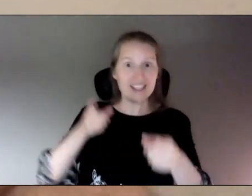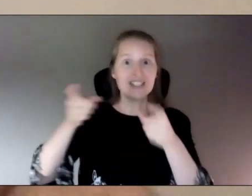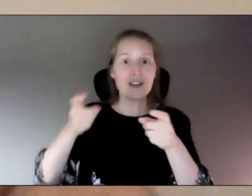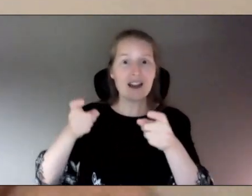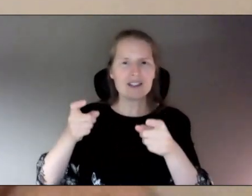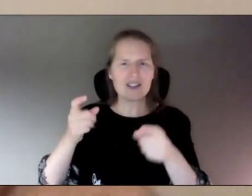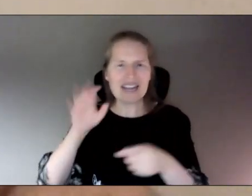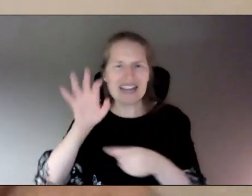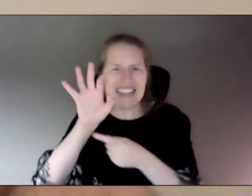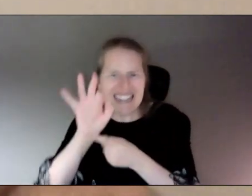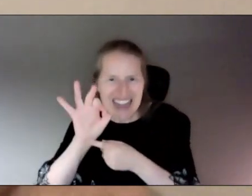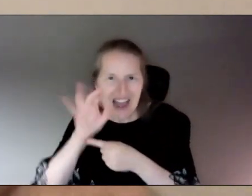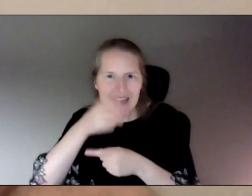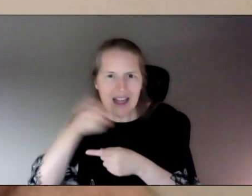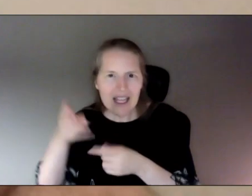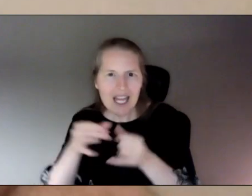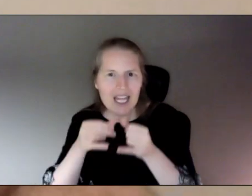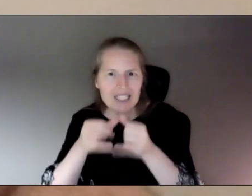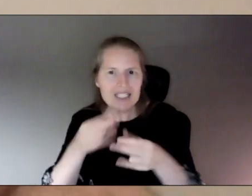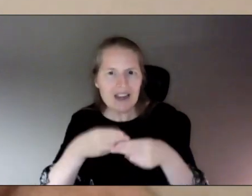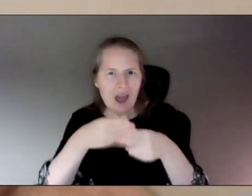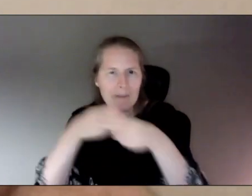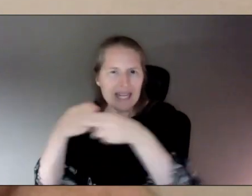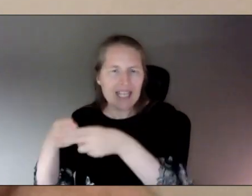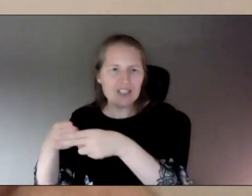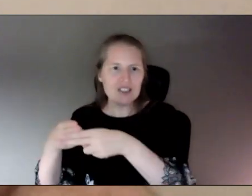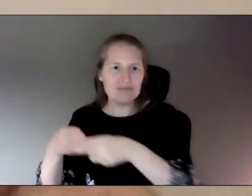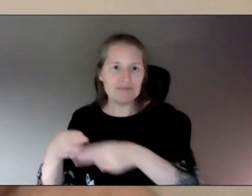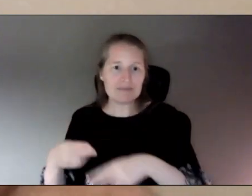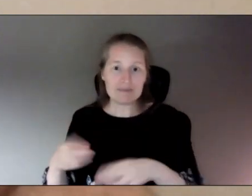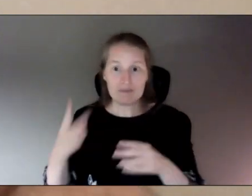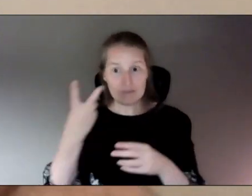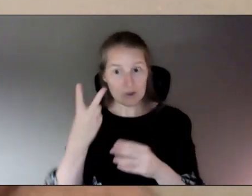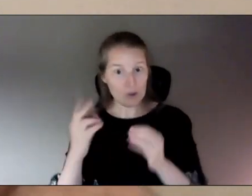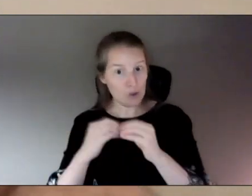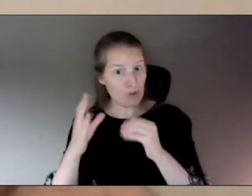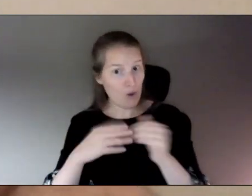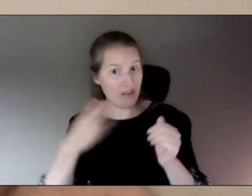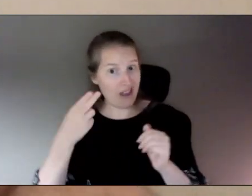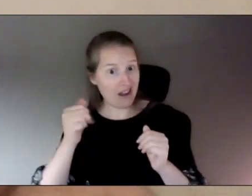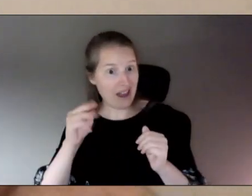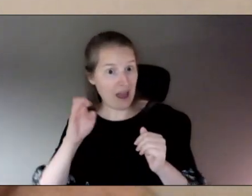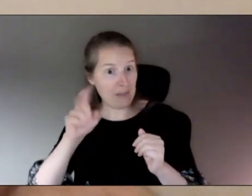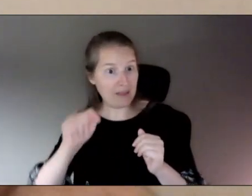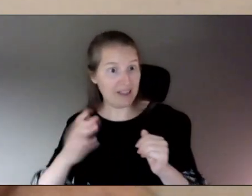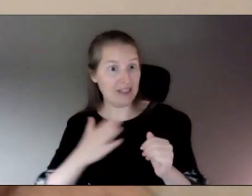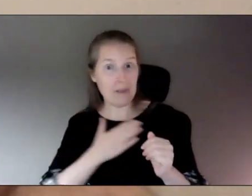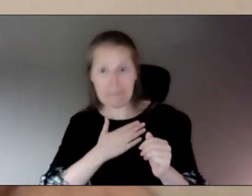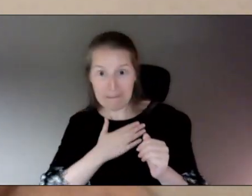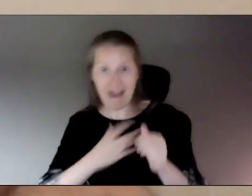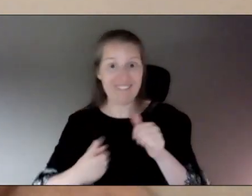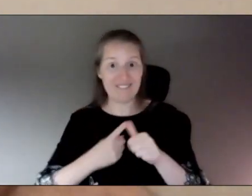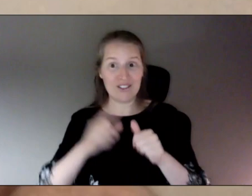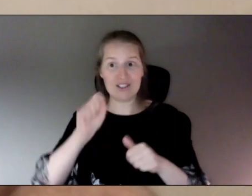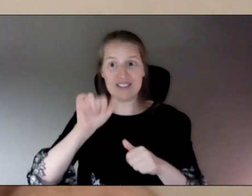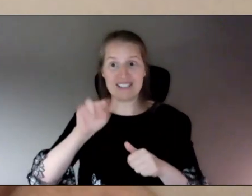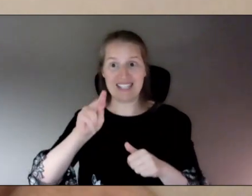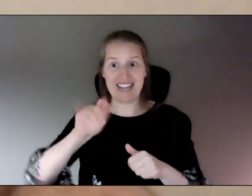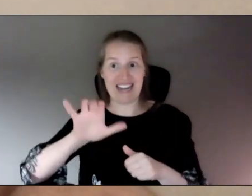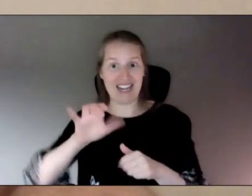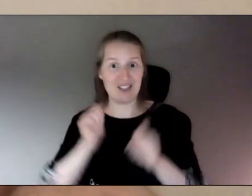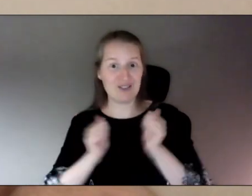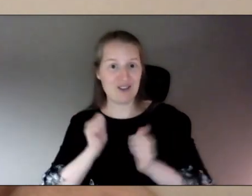Hayes nominations. That's 2 more than Hamlet. My first Sonetic show got. Seems crazy to